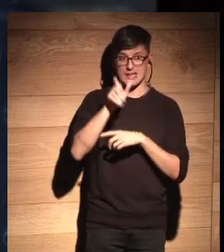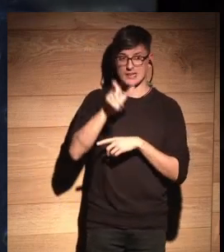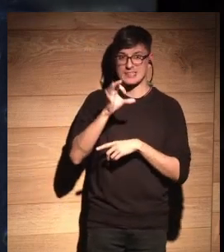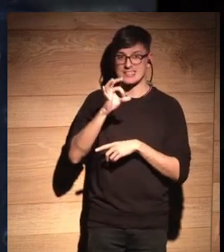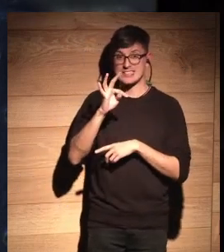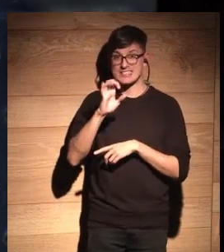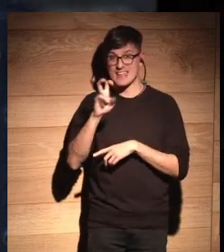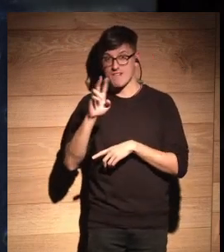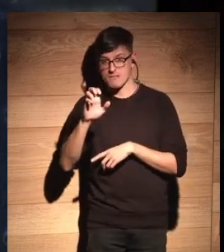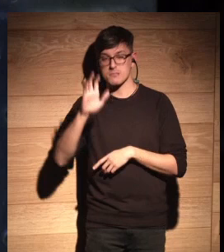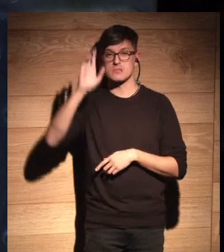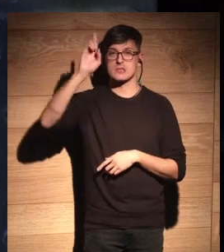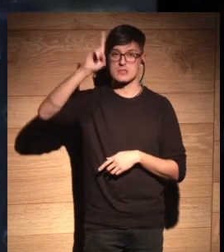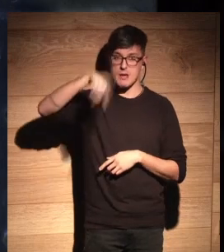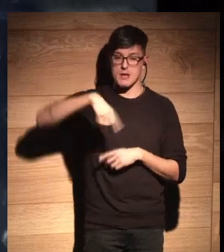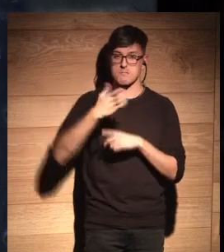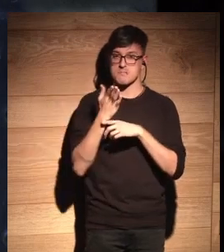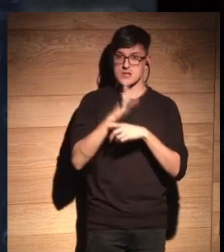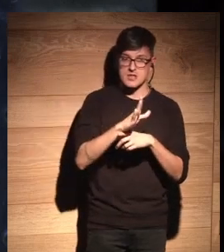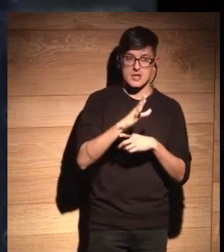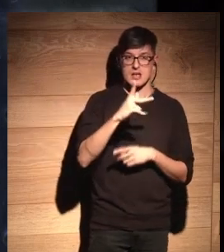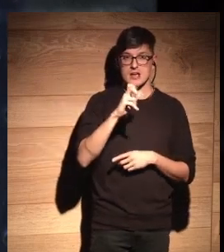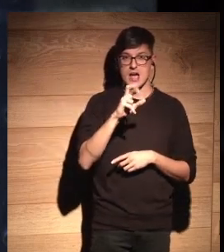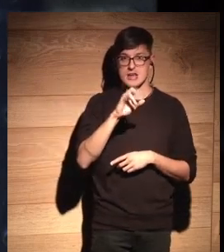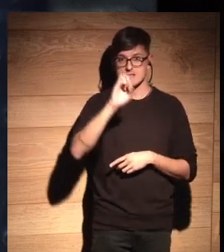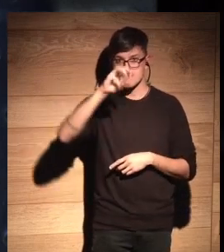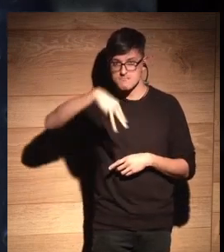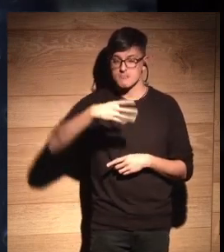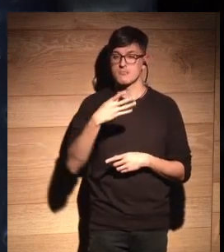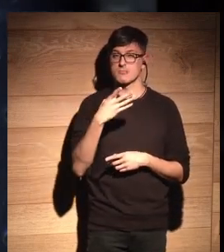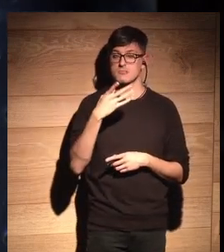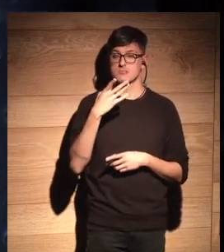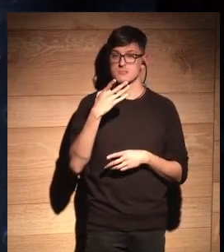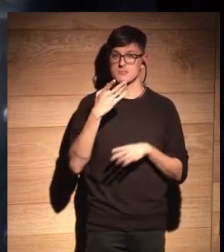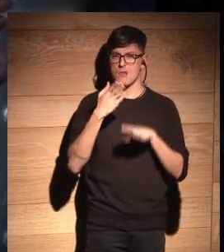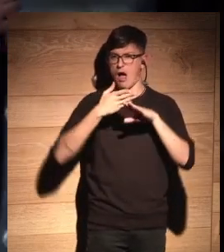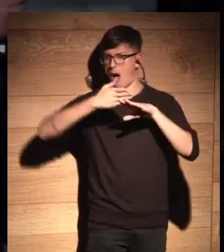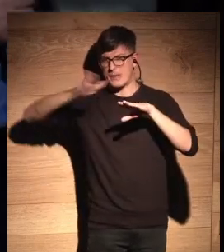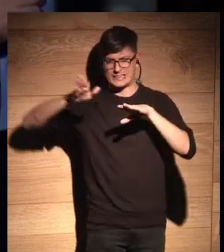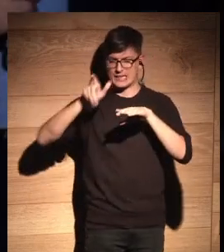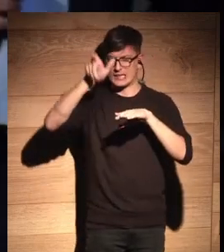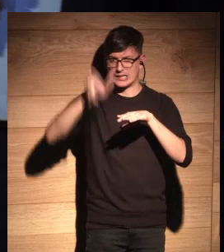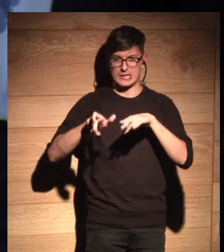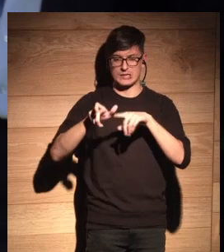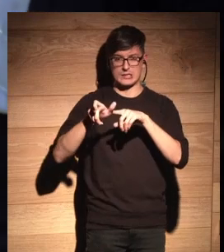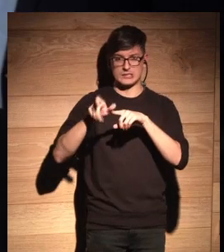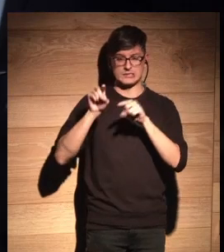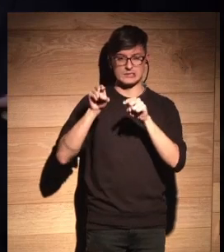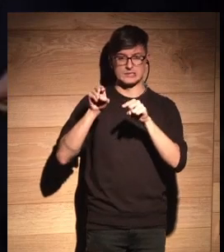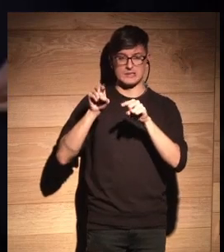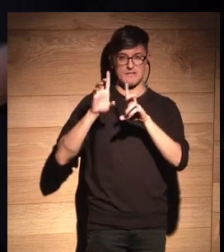to introduce him, of course, but also Karin Rehn-Kaufmann, that apart from